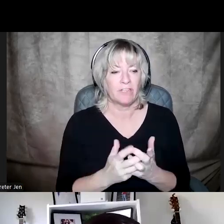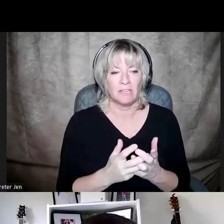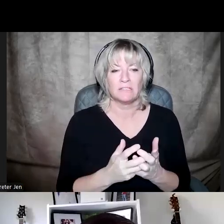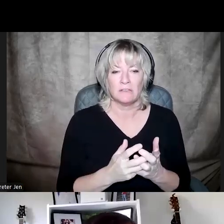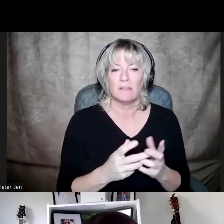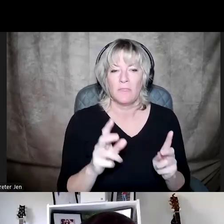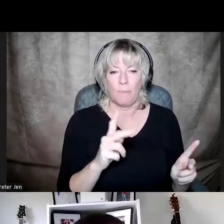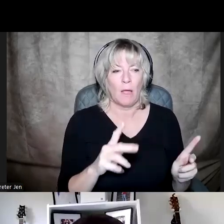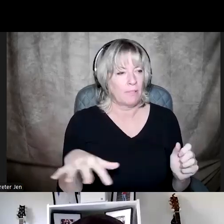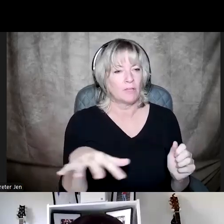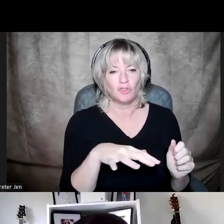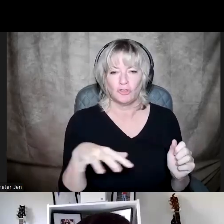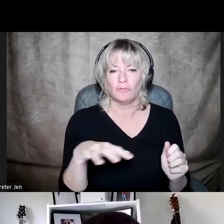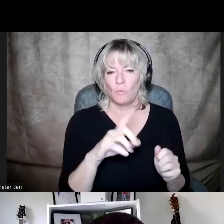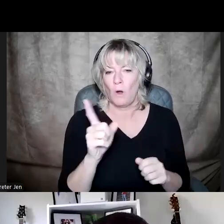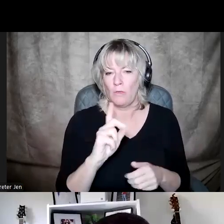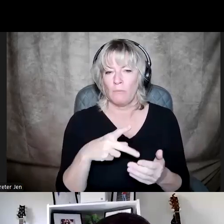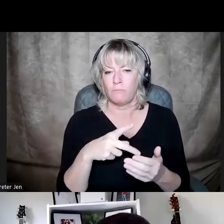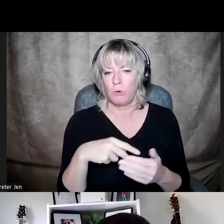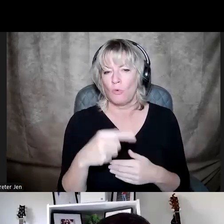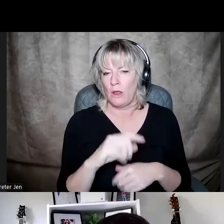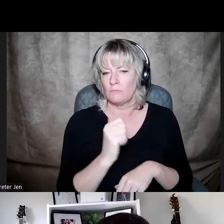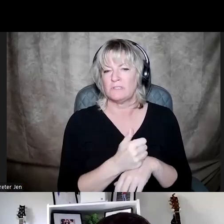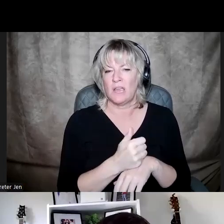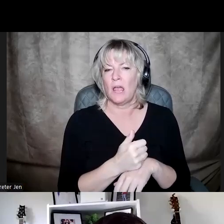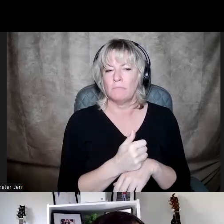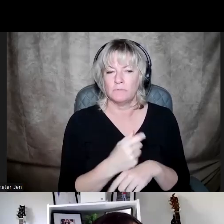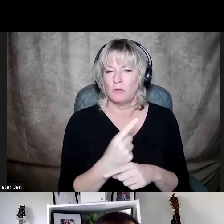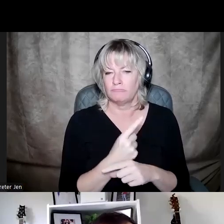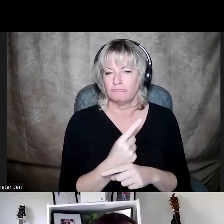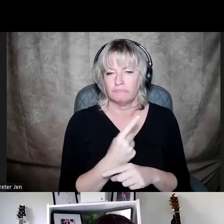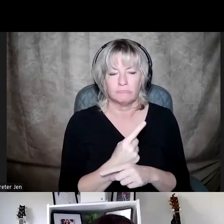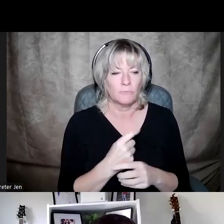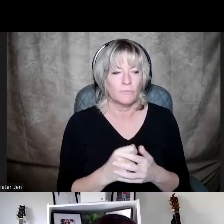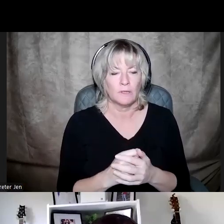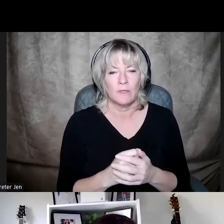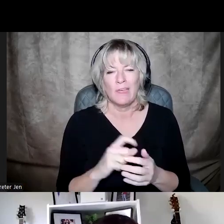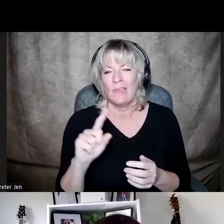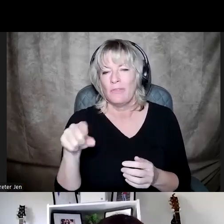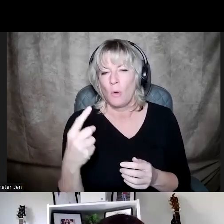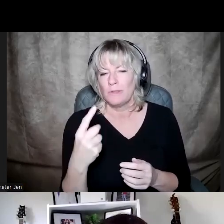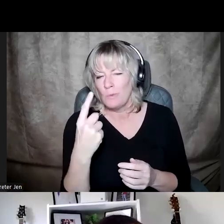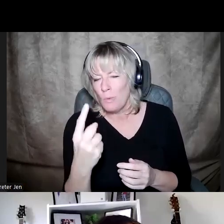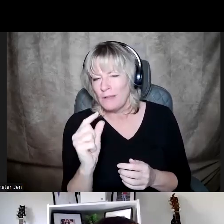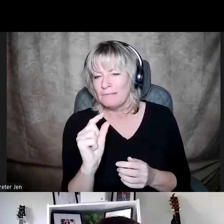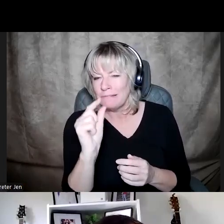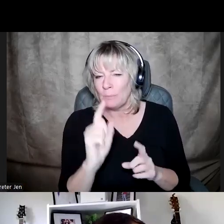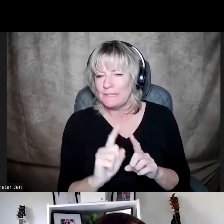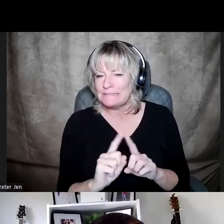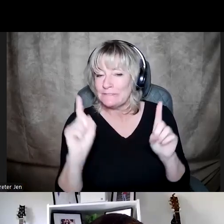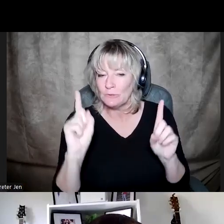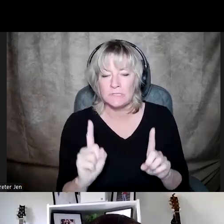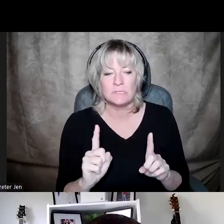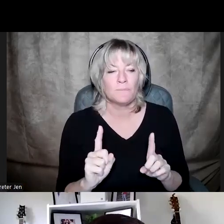which the programs are based. And the only sort of slight kind of area where that wasn't so much the case